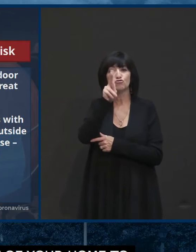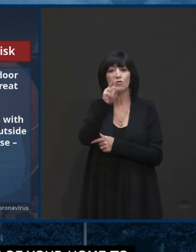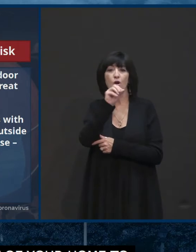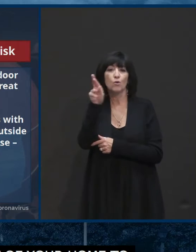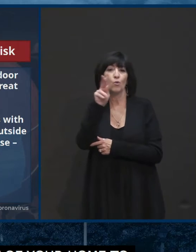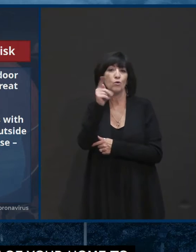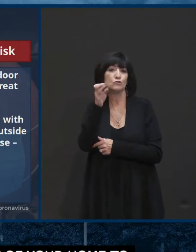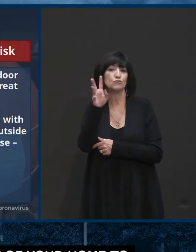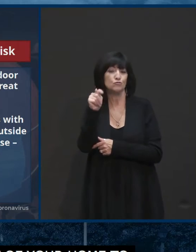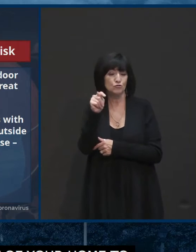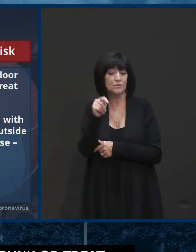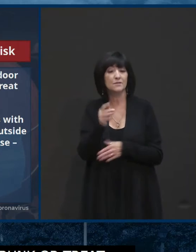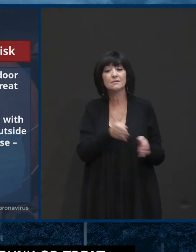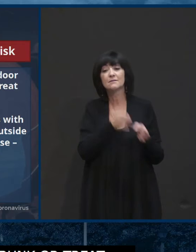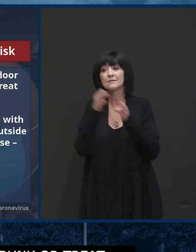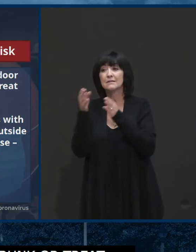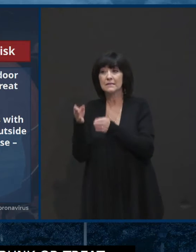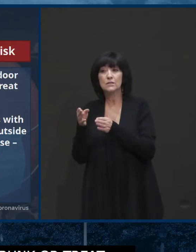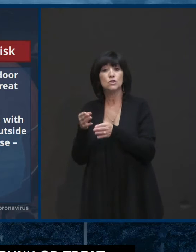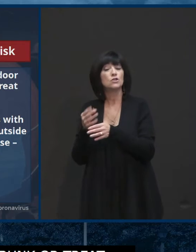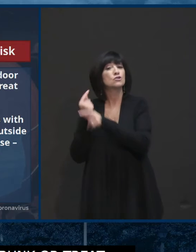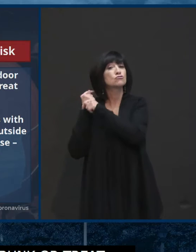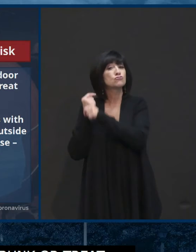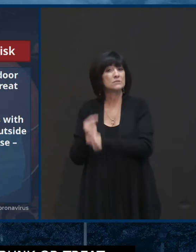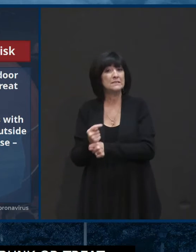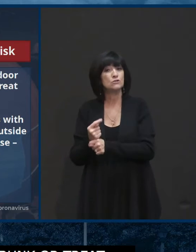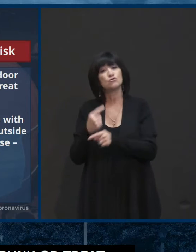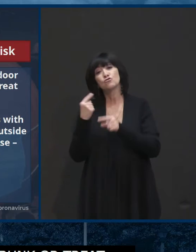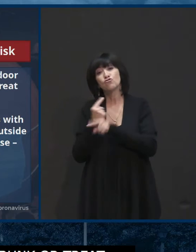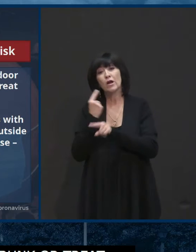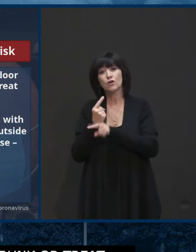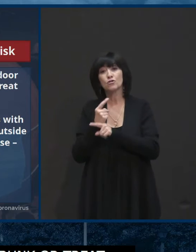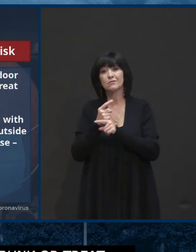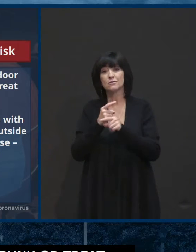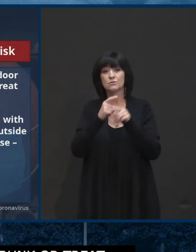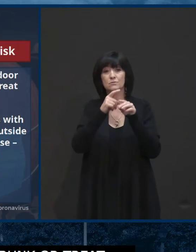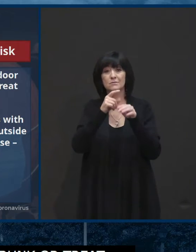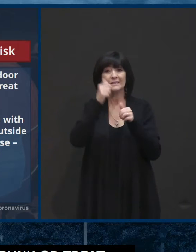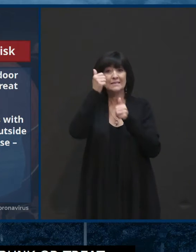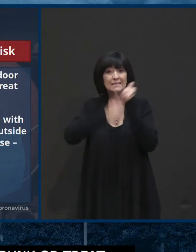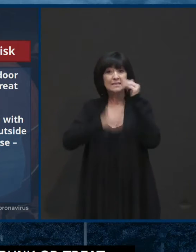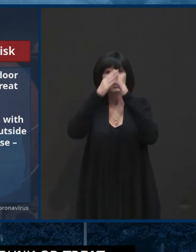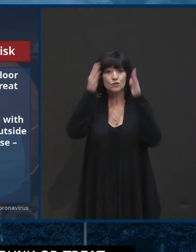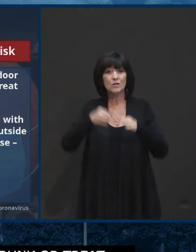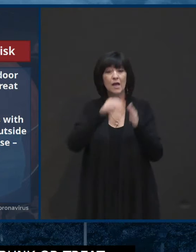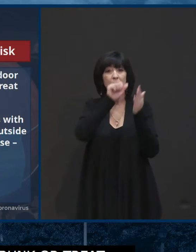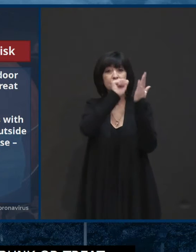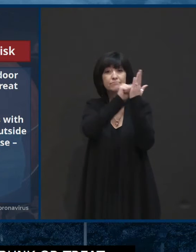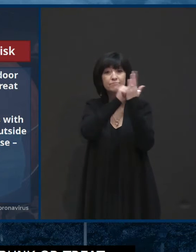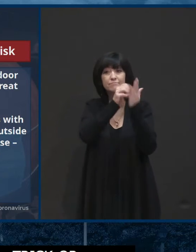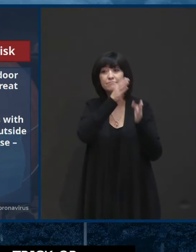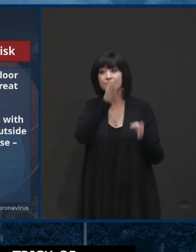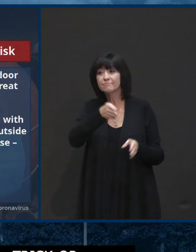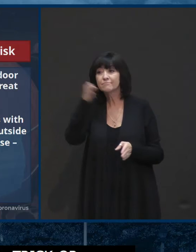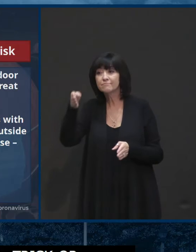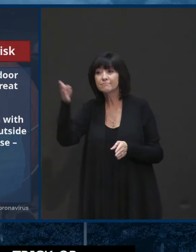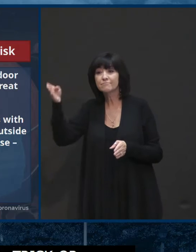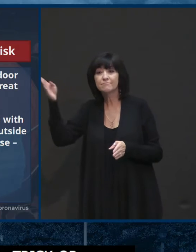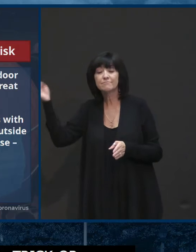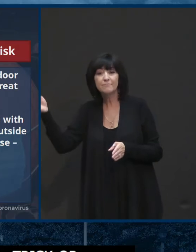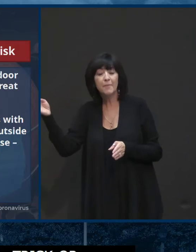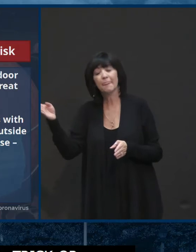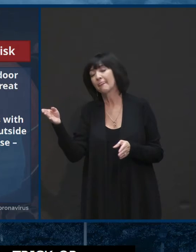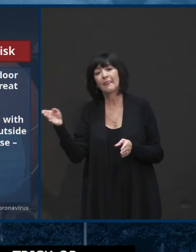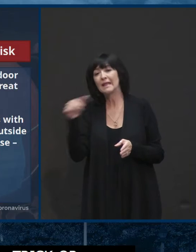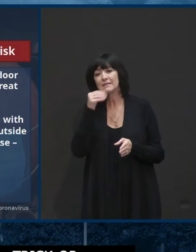trick or treat, but you can do trick or treating safely. I'll share my plan with you. Putting a table